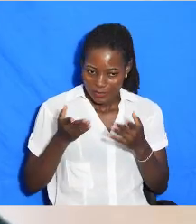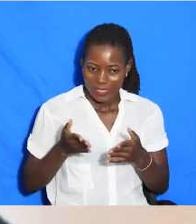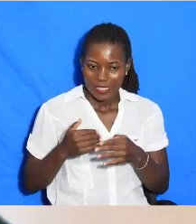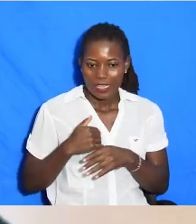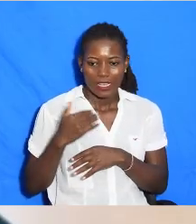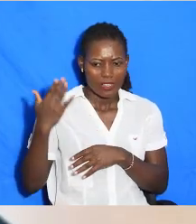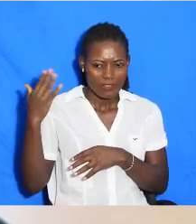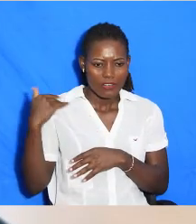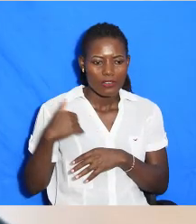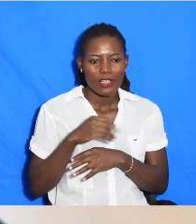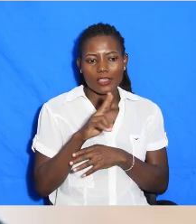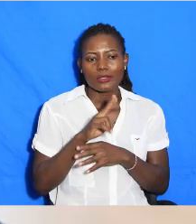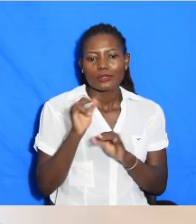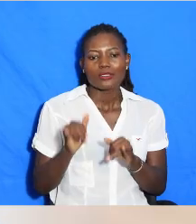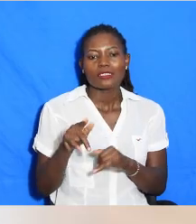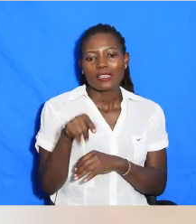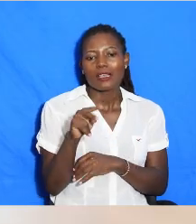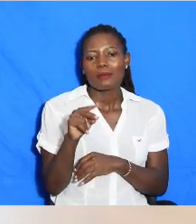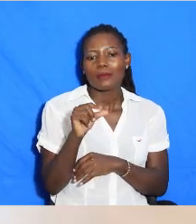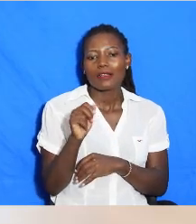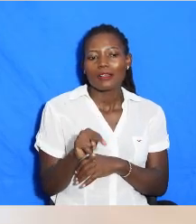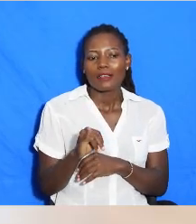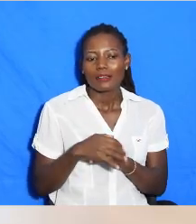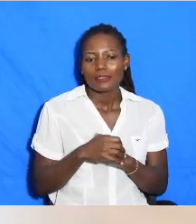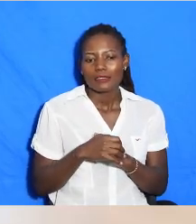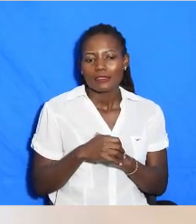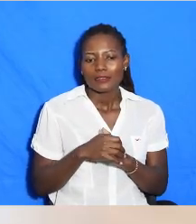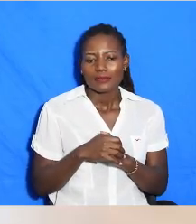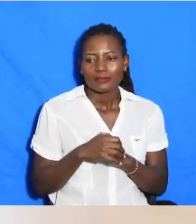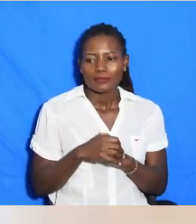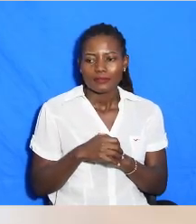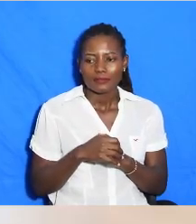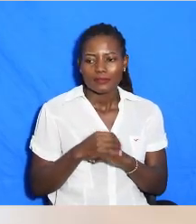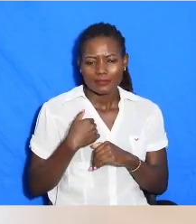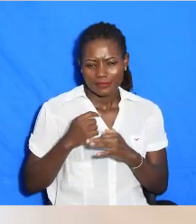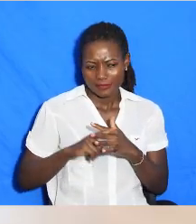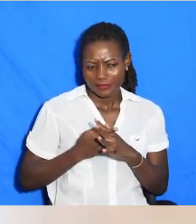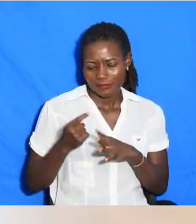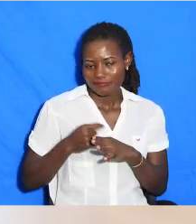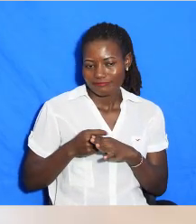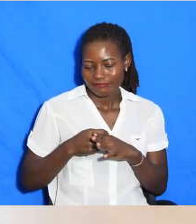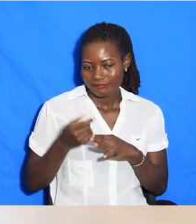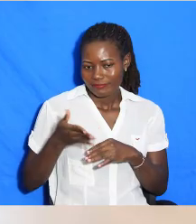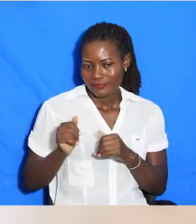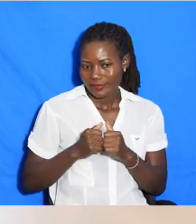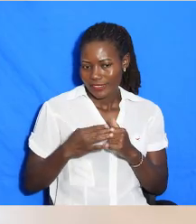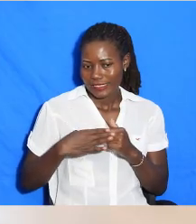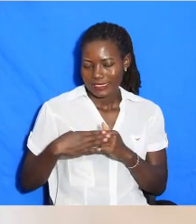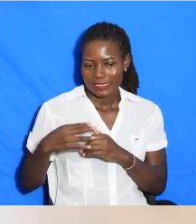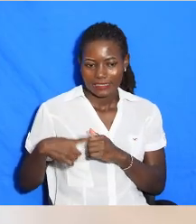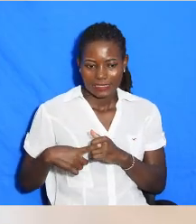Oh, Pangani, Still but City. yeah, Still City. Yeah, Still City is, well, I started training there in